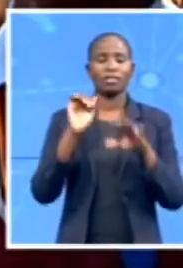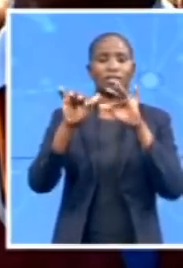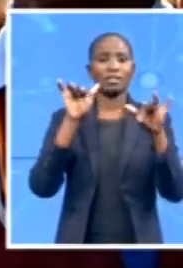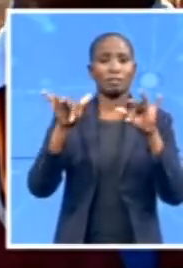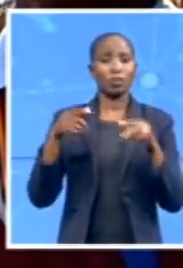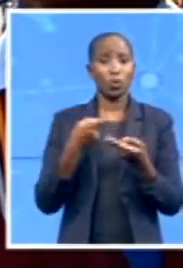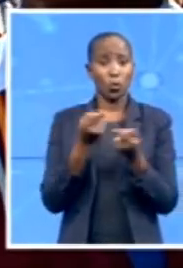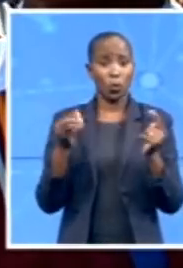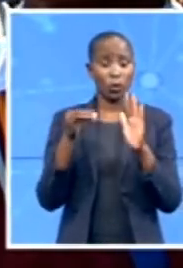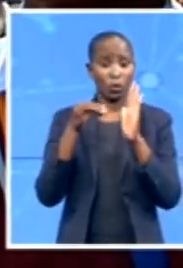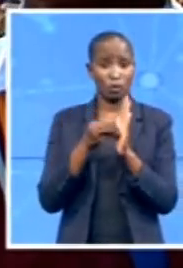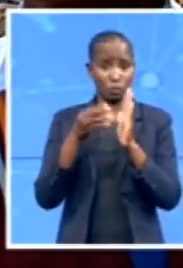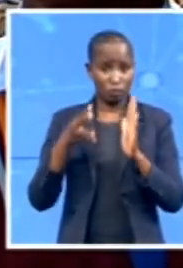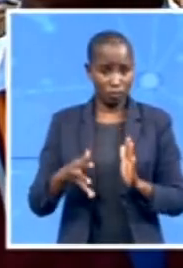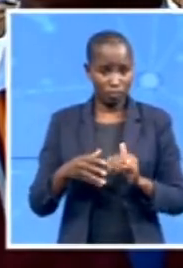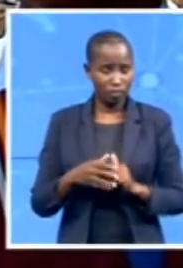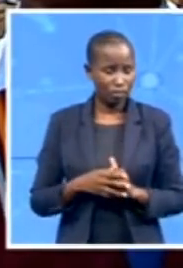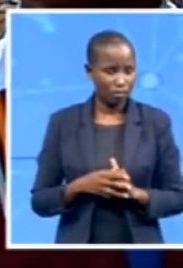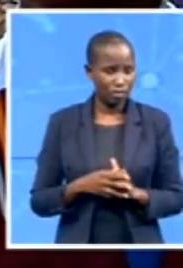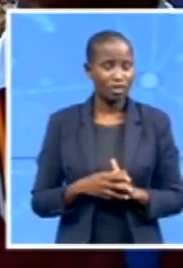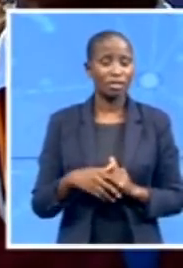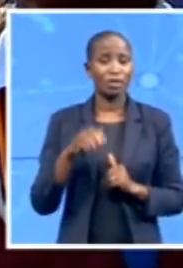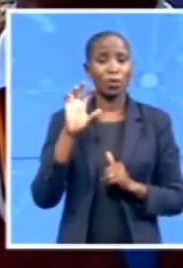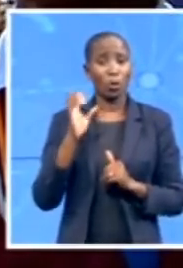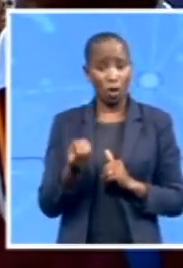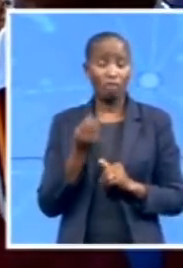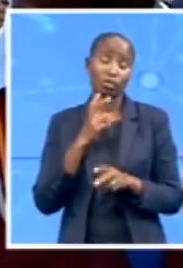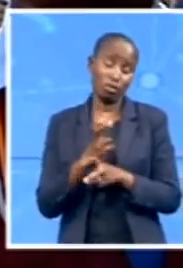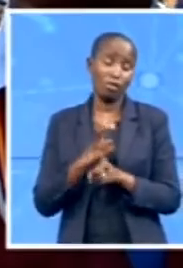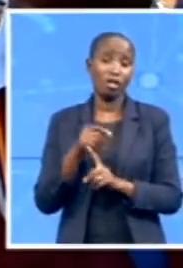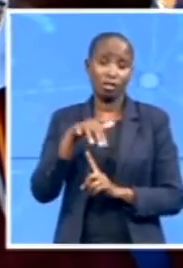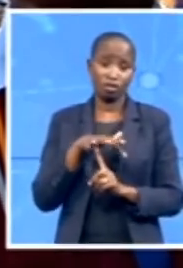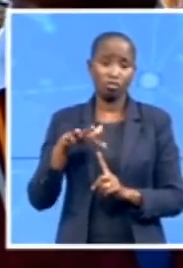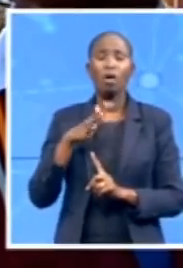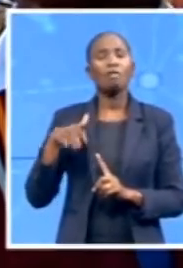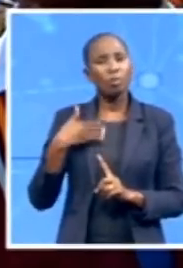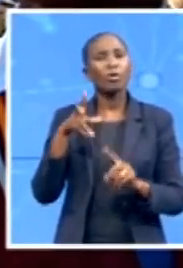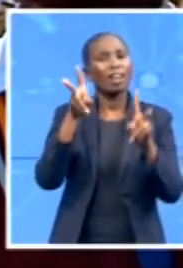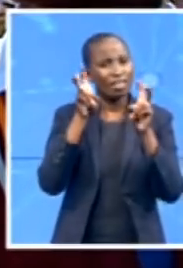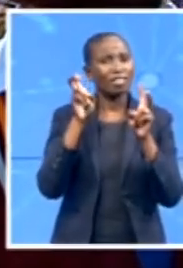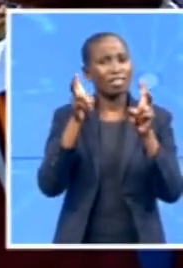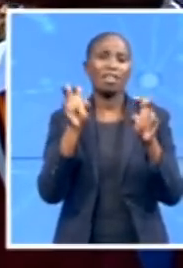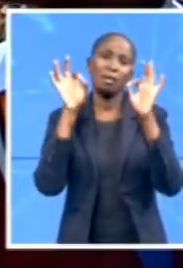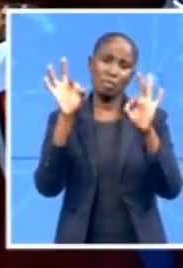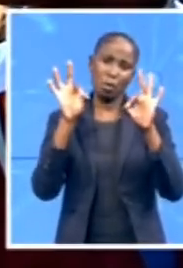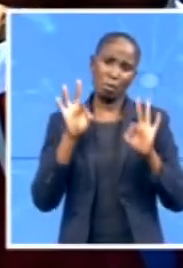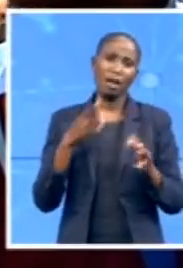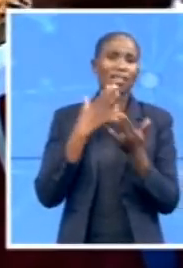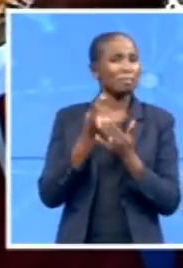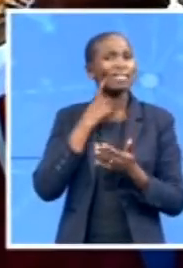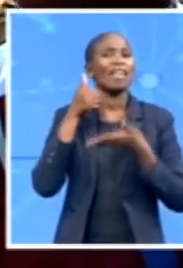out a difficult situation. We want to hear them properly so that we can attend to the issues. I'm pleading with